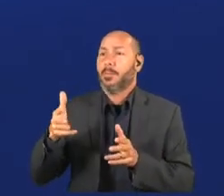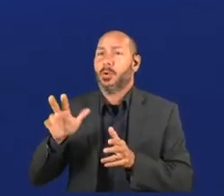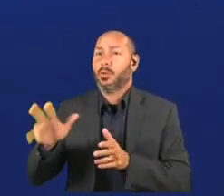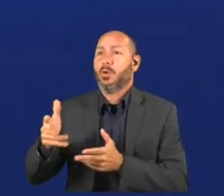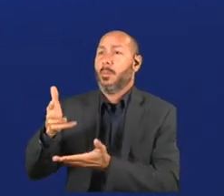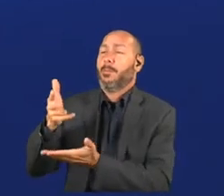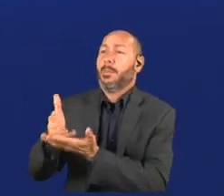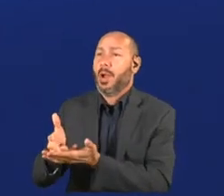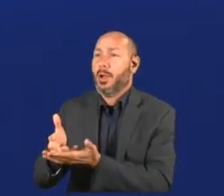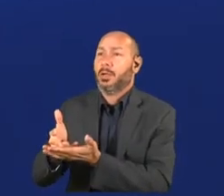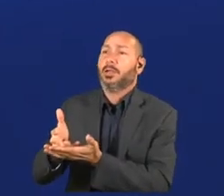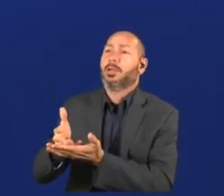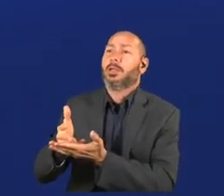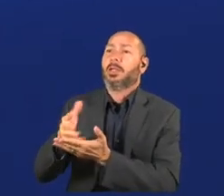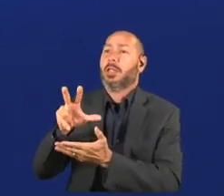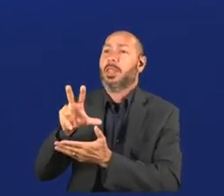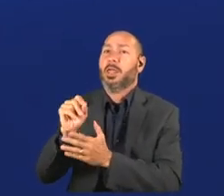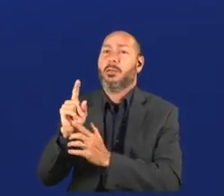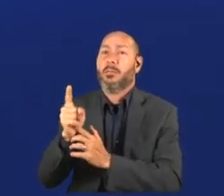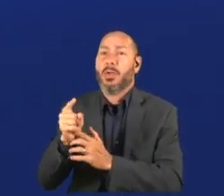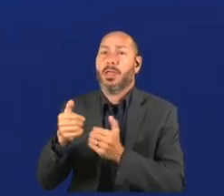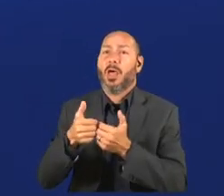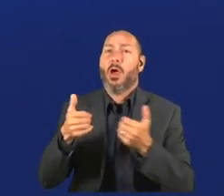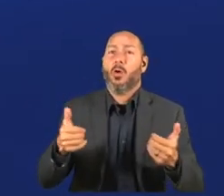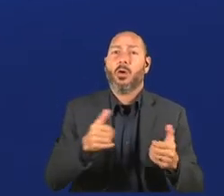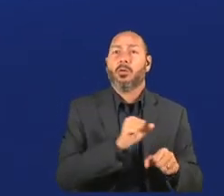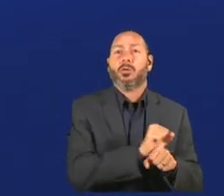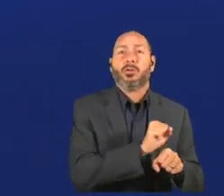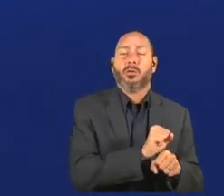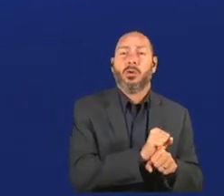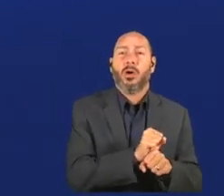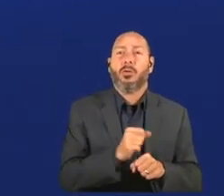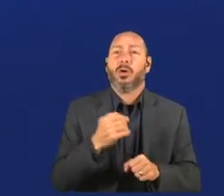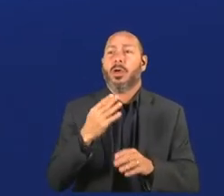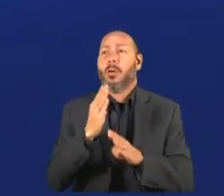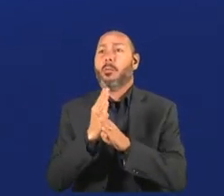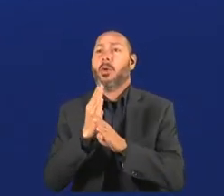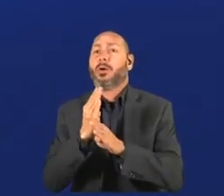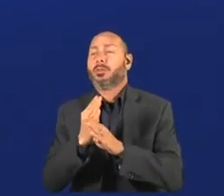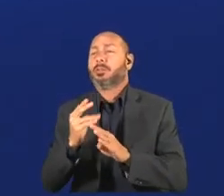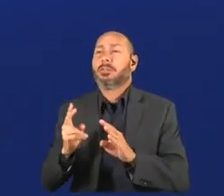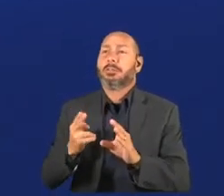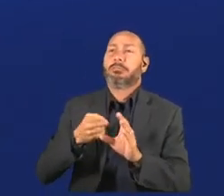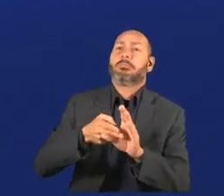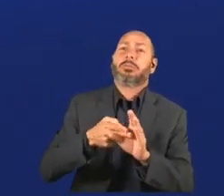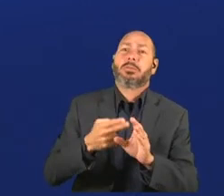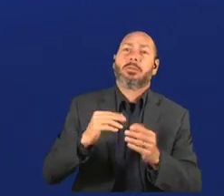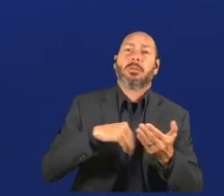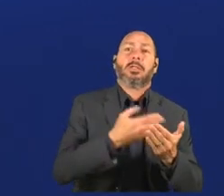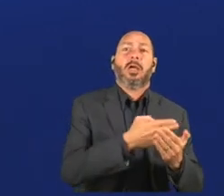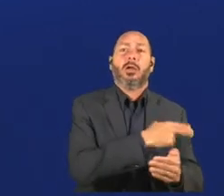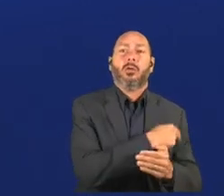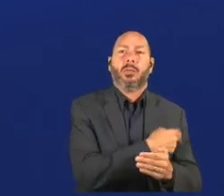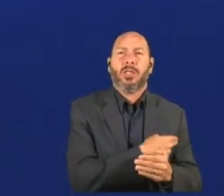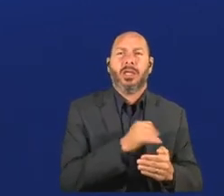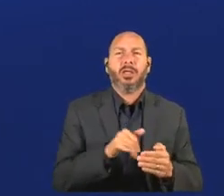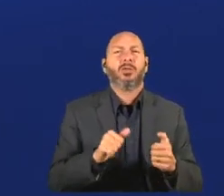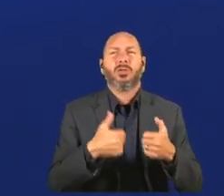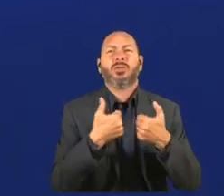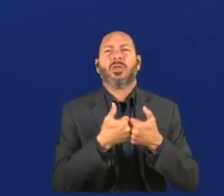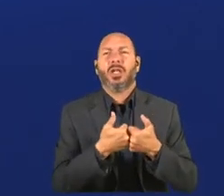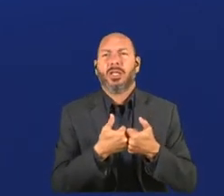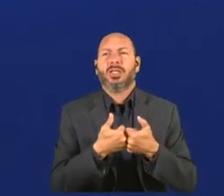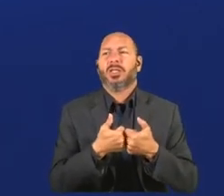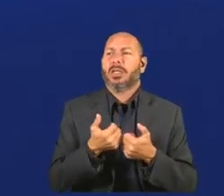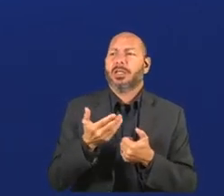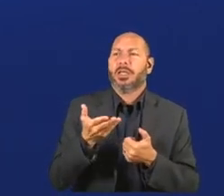a bus in the middle of the night to actually get between the parking location and the hospital. These are challenges that these same